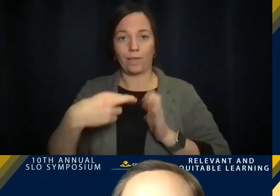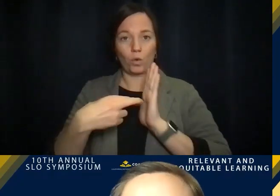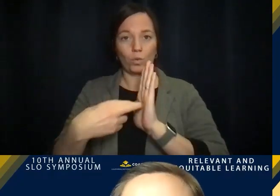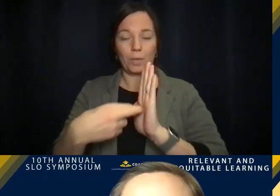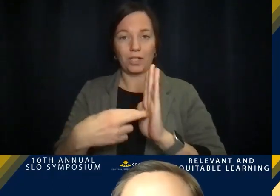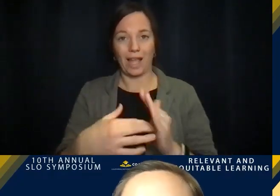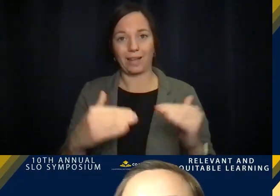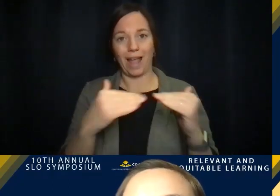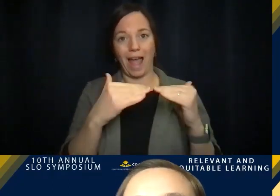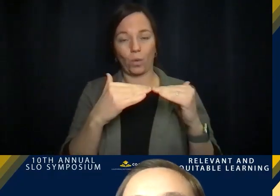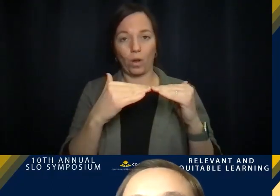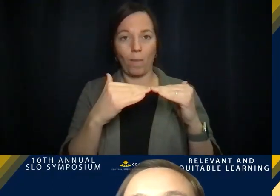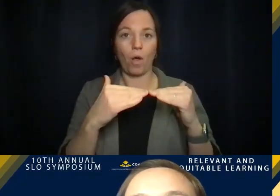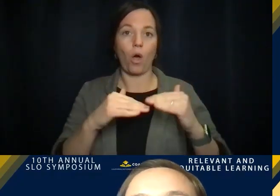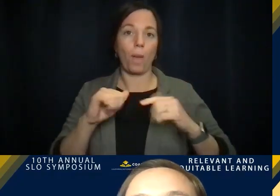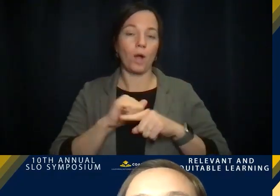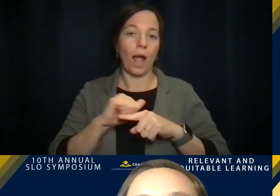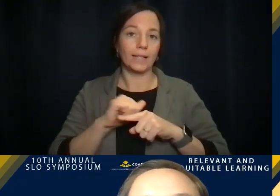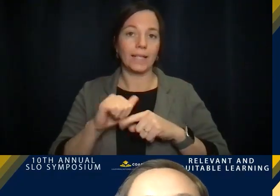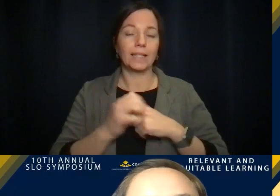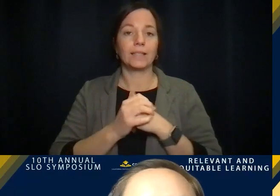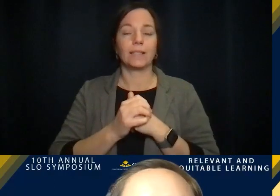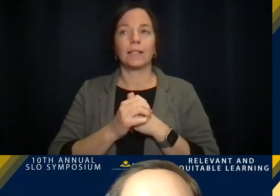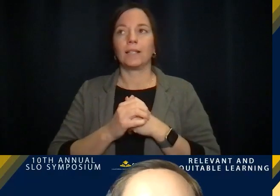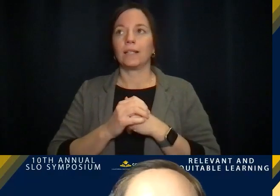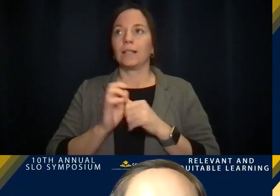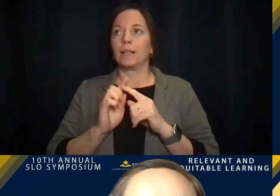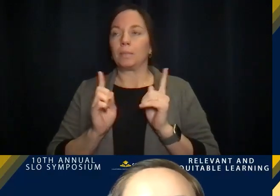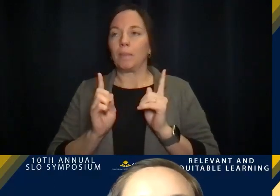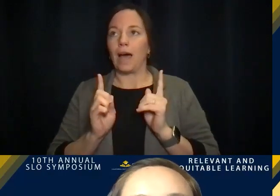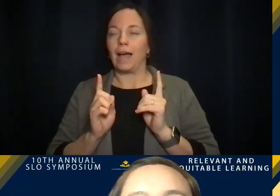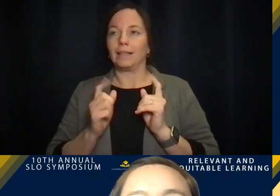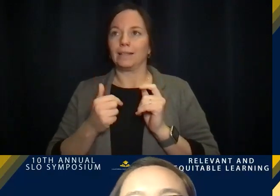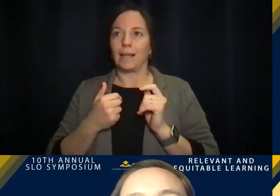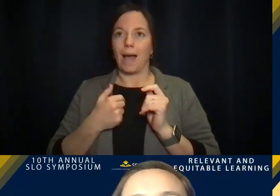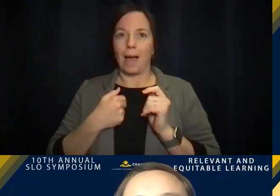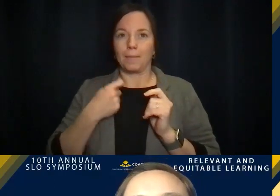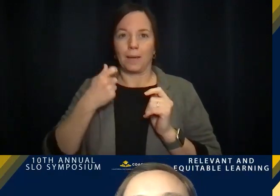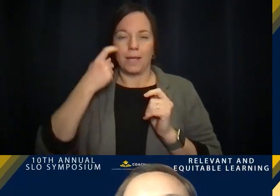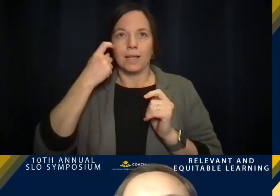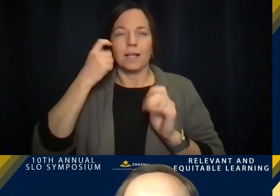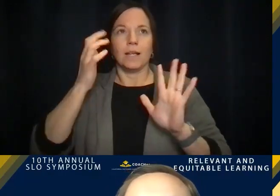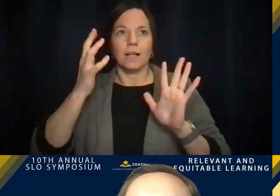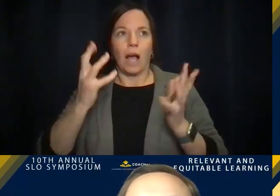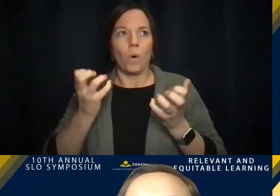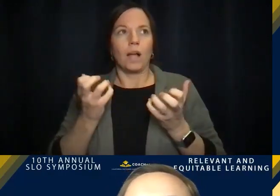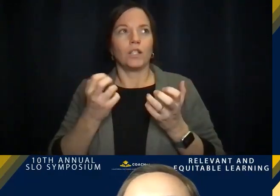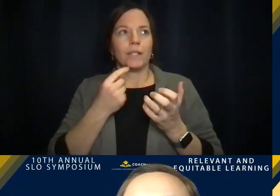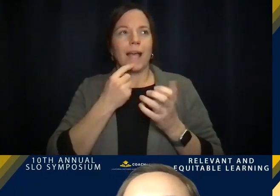equitable practices. But I don't know, I guess the cynic in me, right? I kind of go back to this place